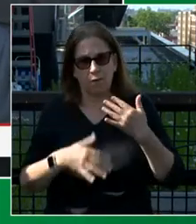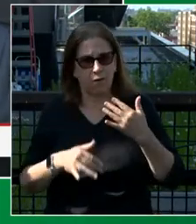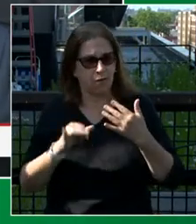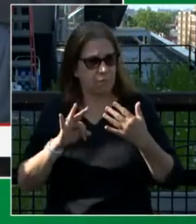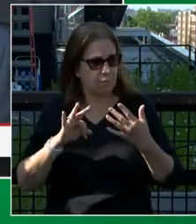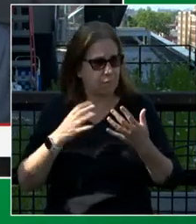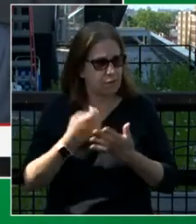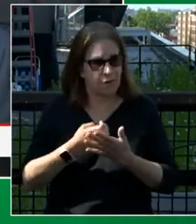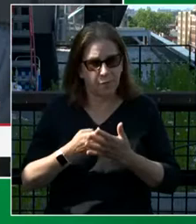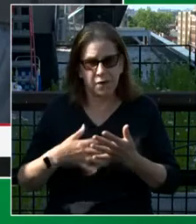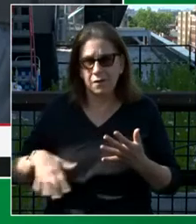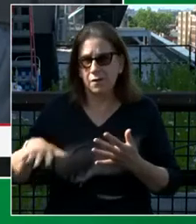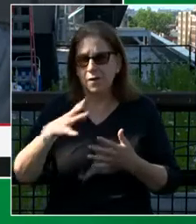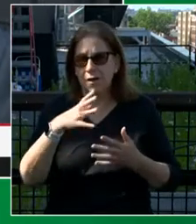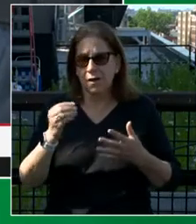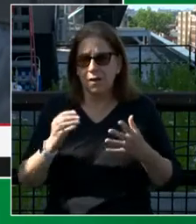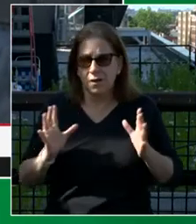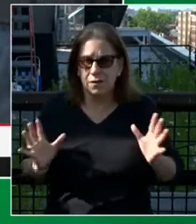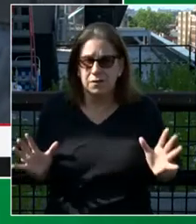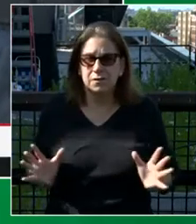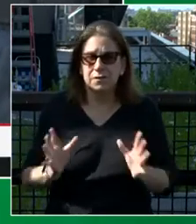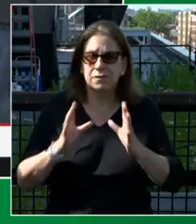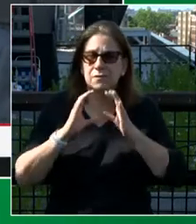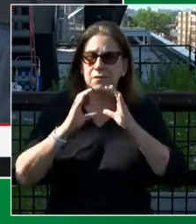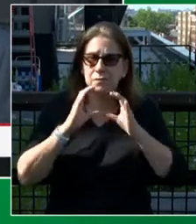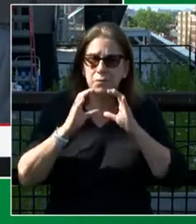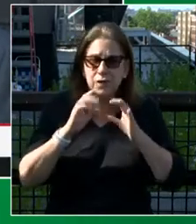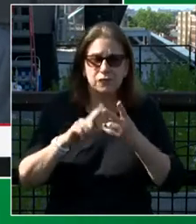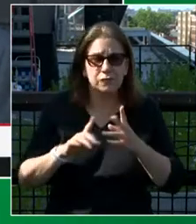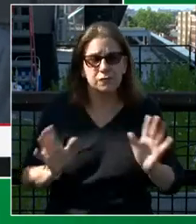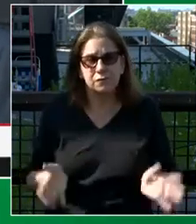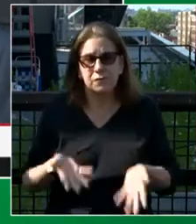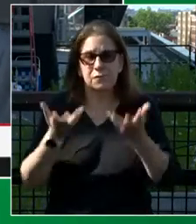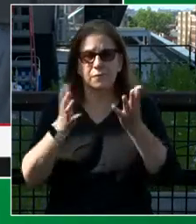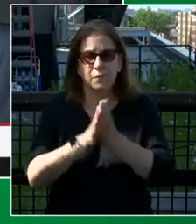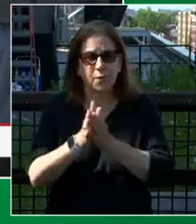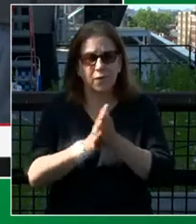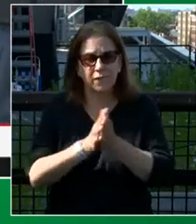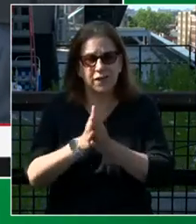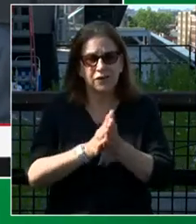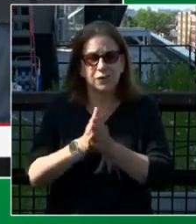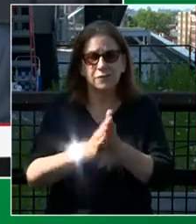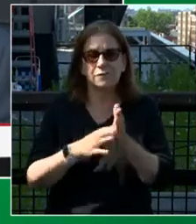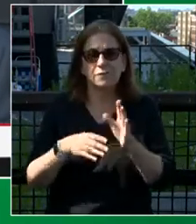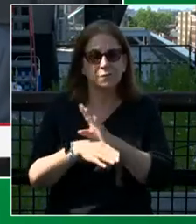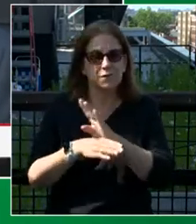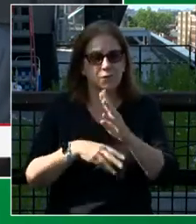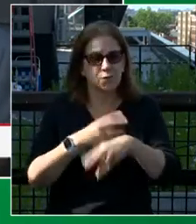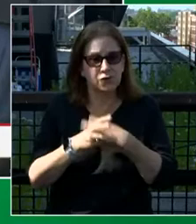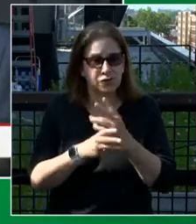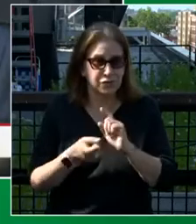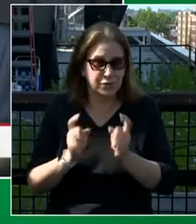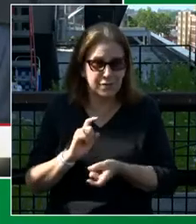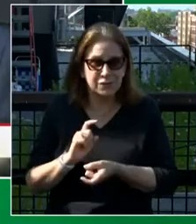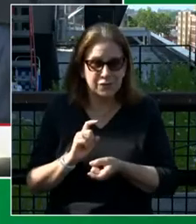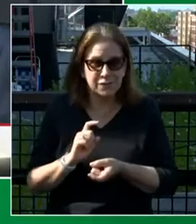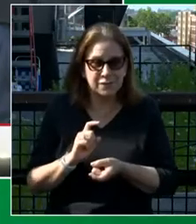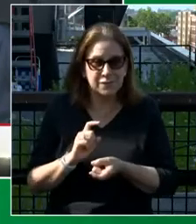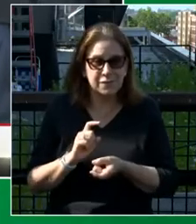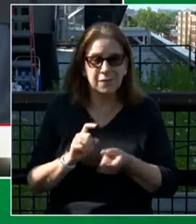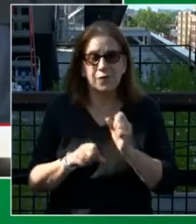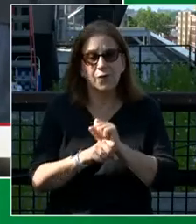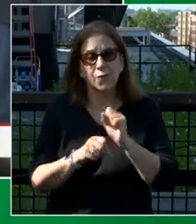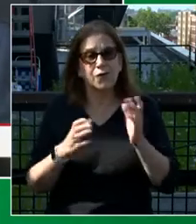corps. And given that the shape of our business is changing, given our workforce is changing, their work habits, the